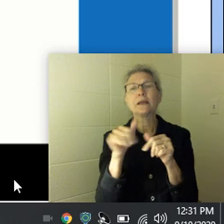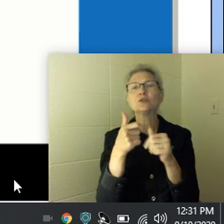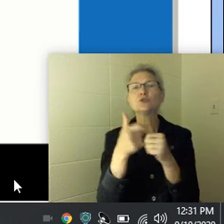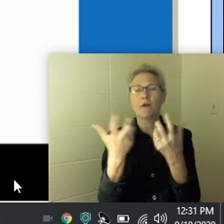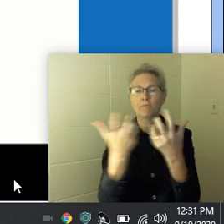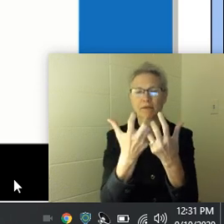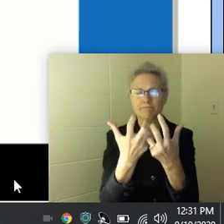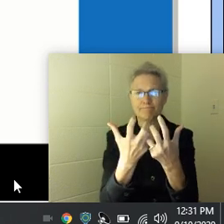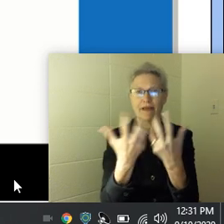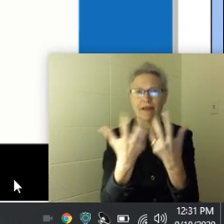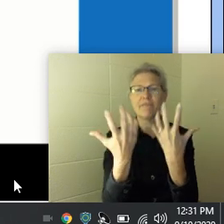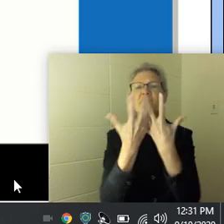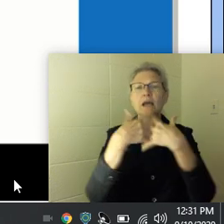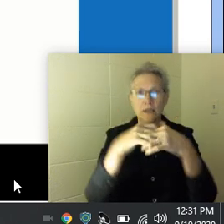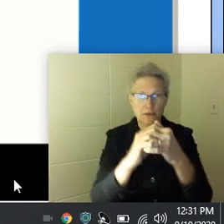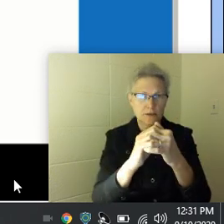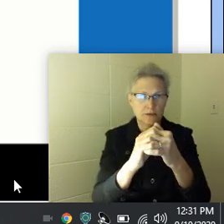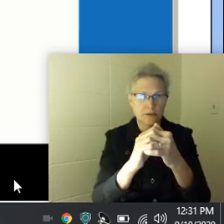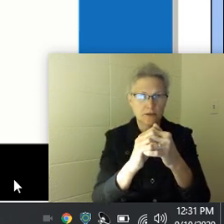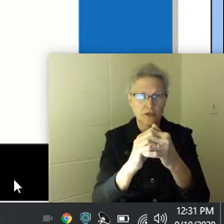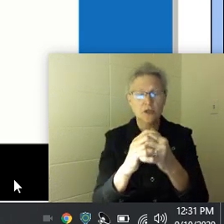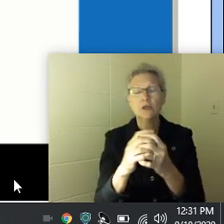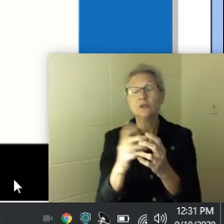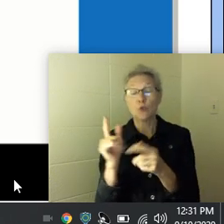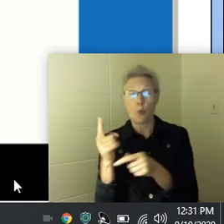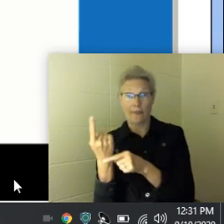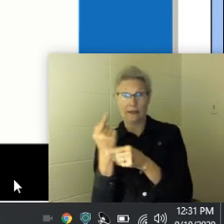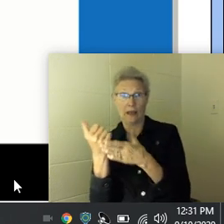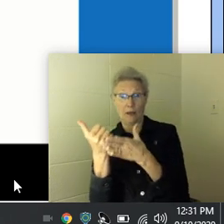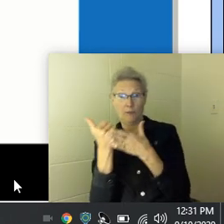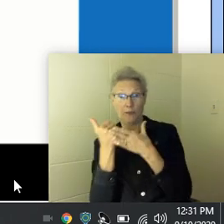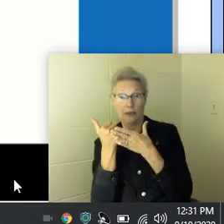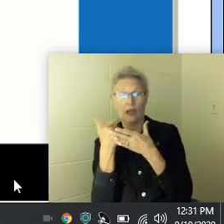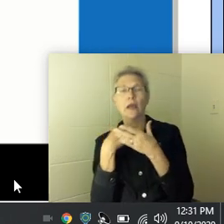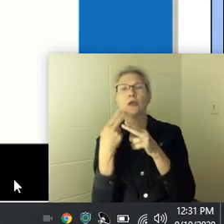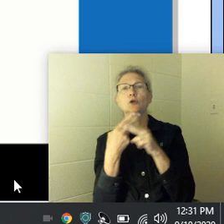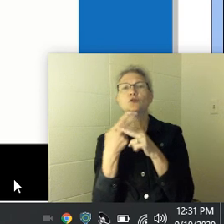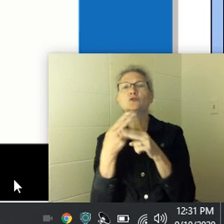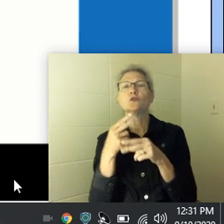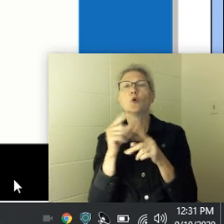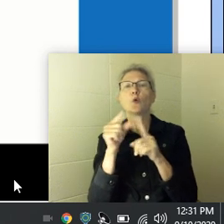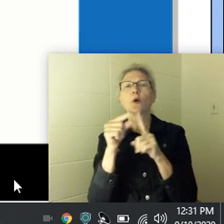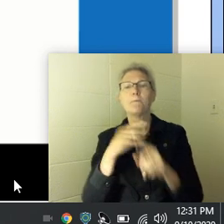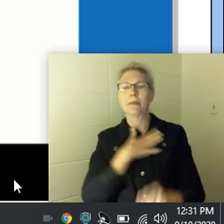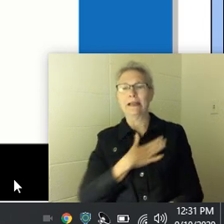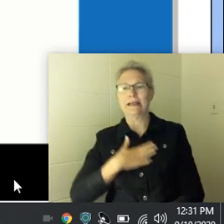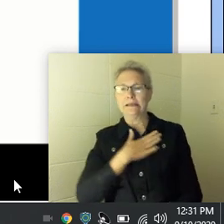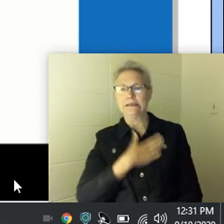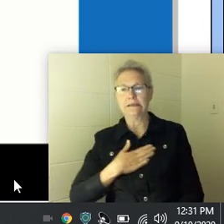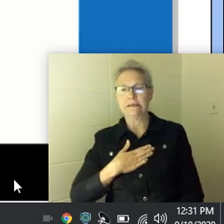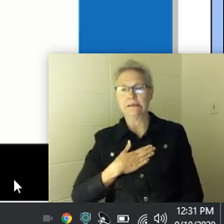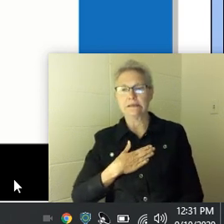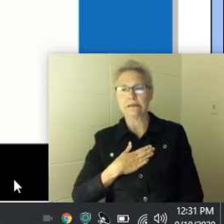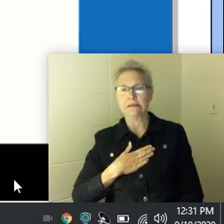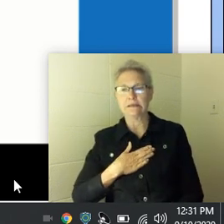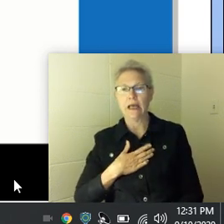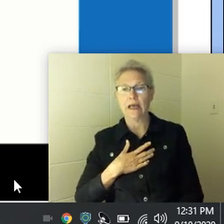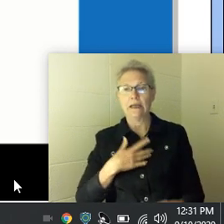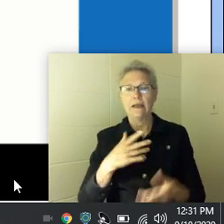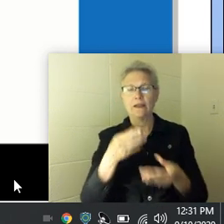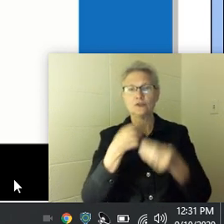it fits. So a helpful tool that I like to do is, let's say I want to use the word pleased, and I take that word